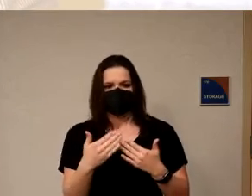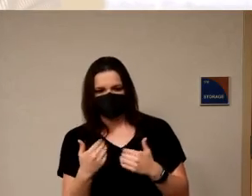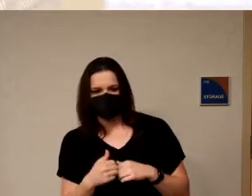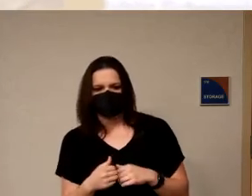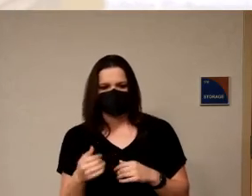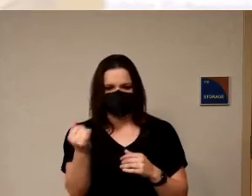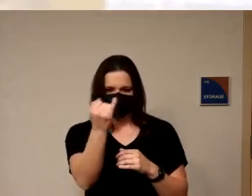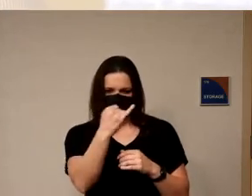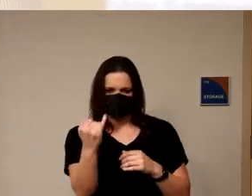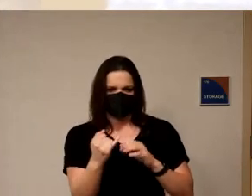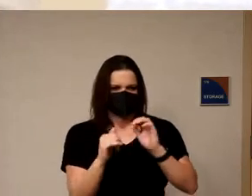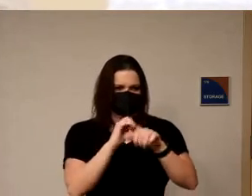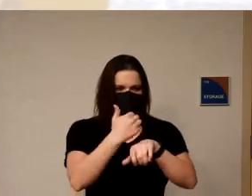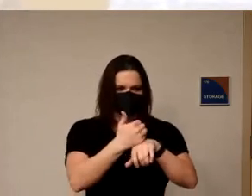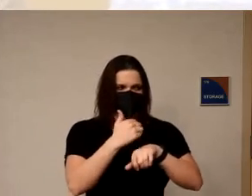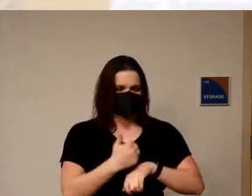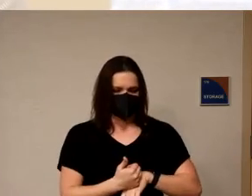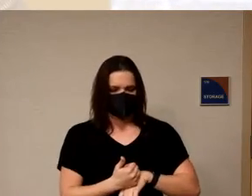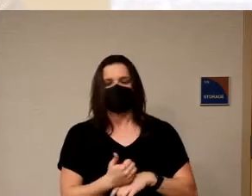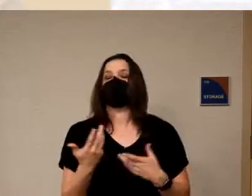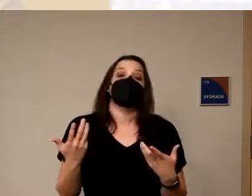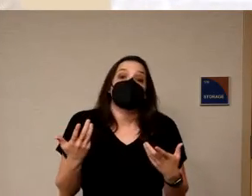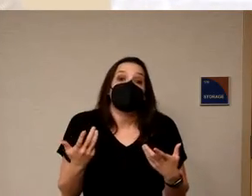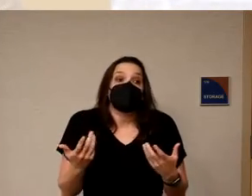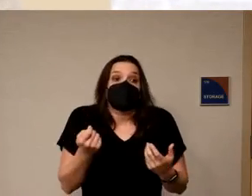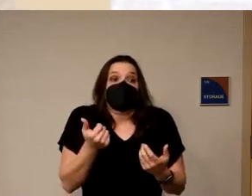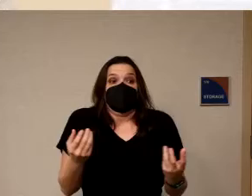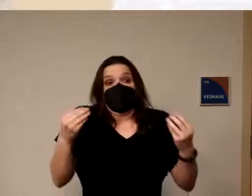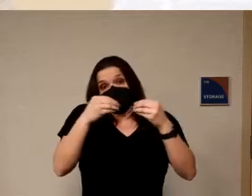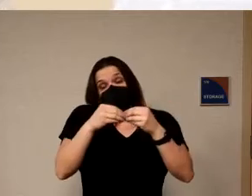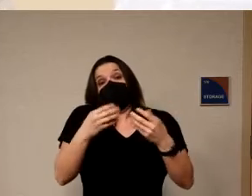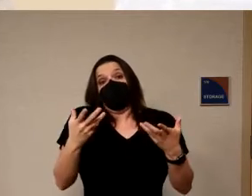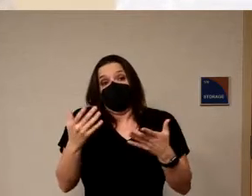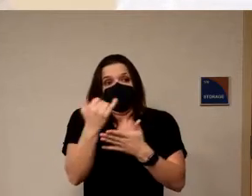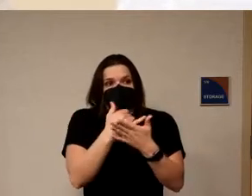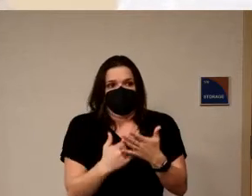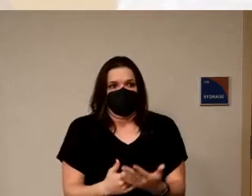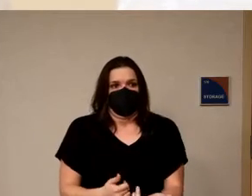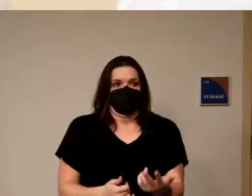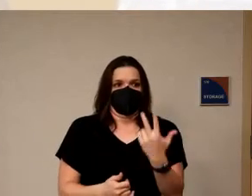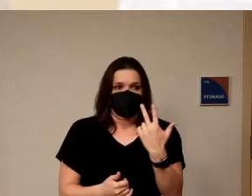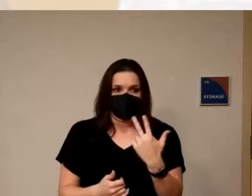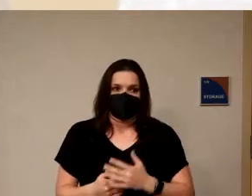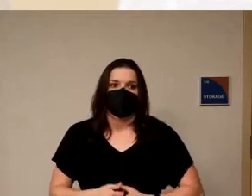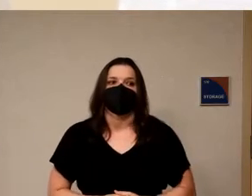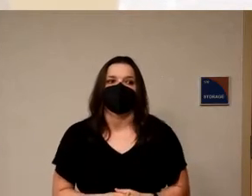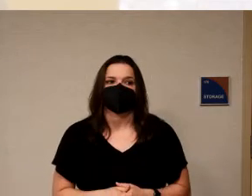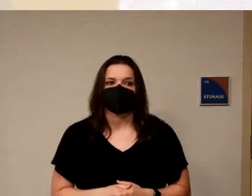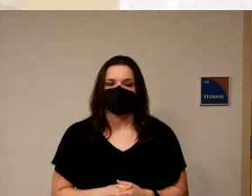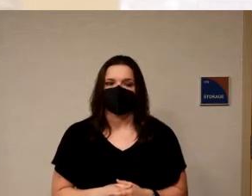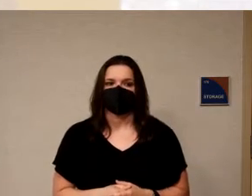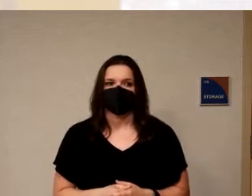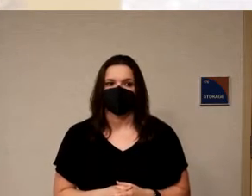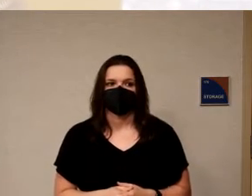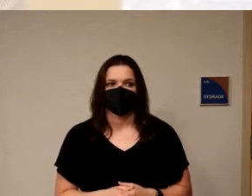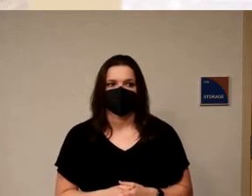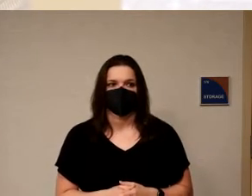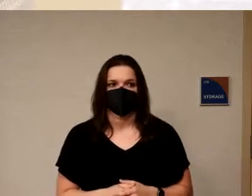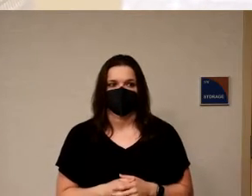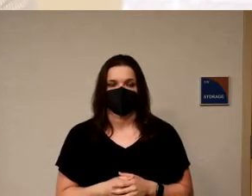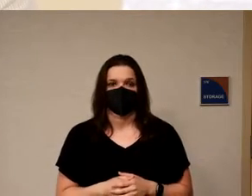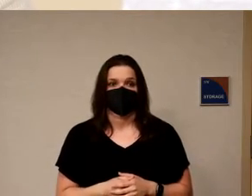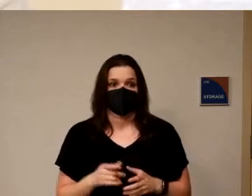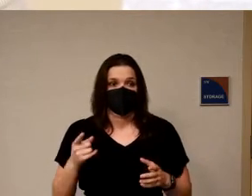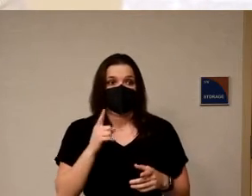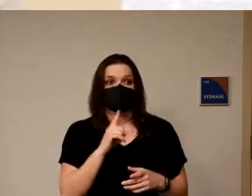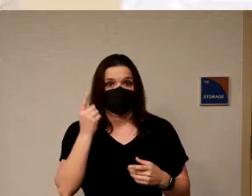easily, and then it takes a little bit more to draw 3. But it's certainly something